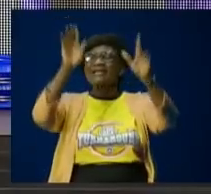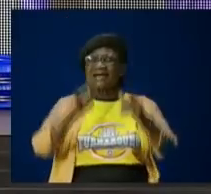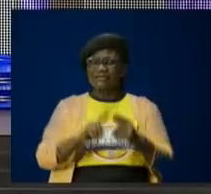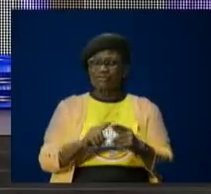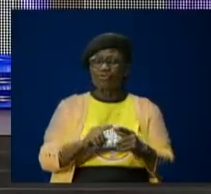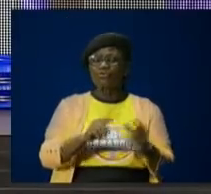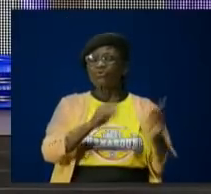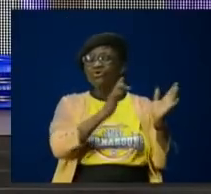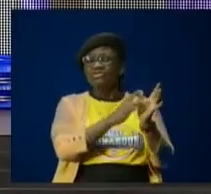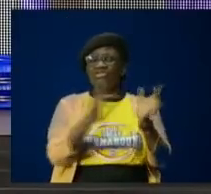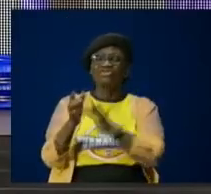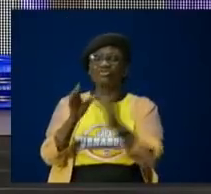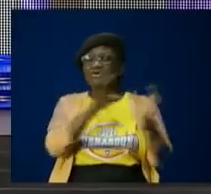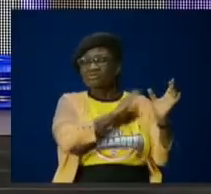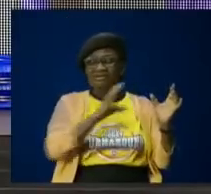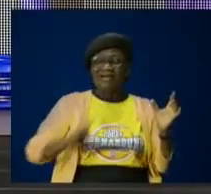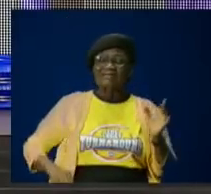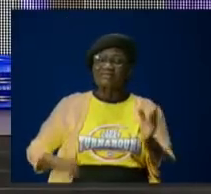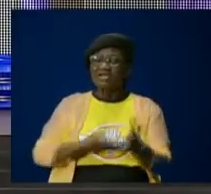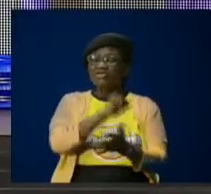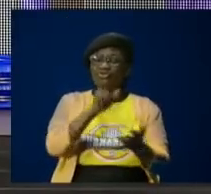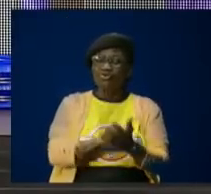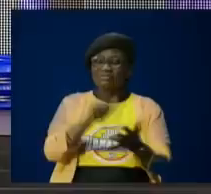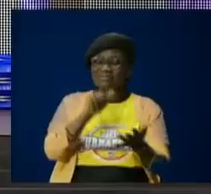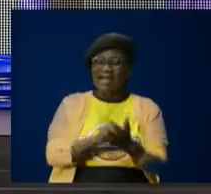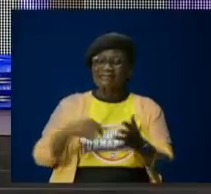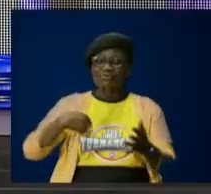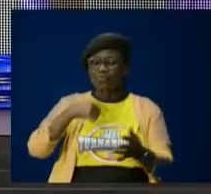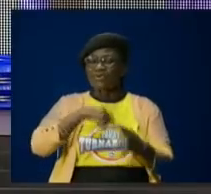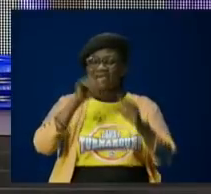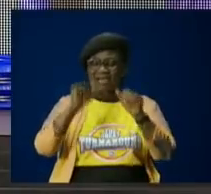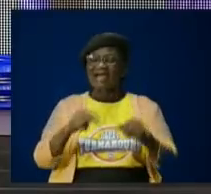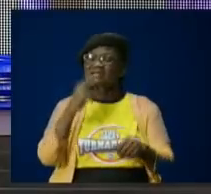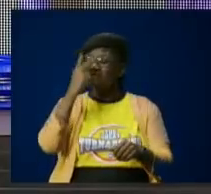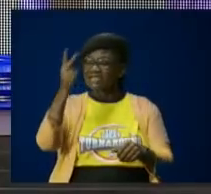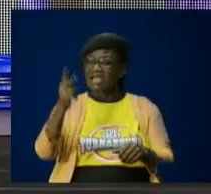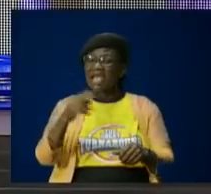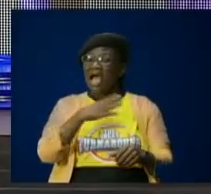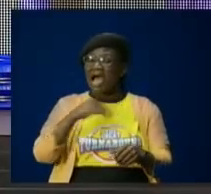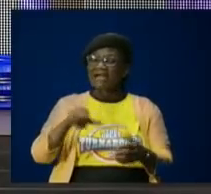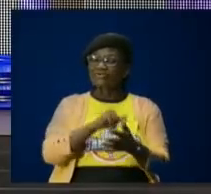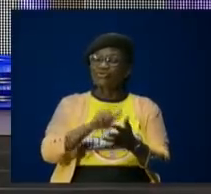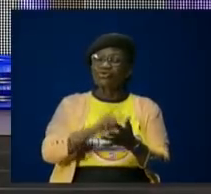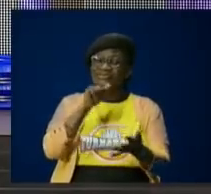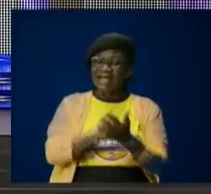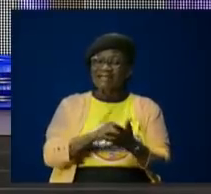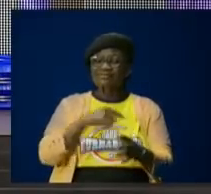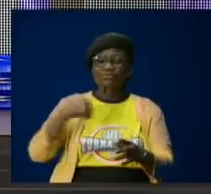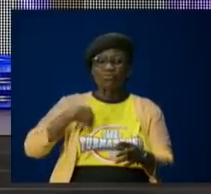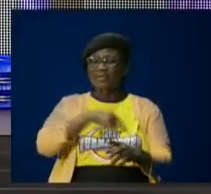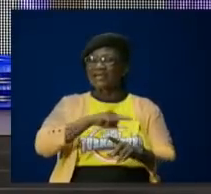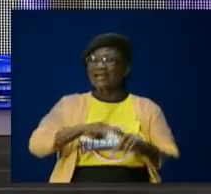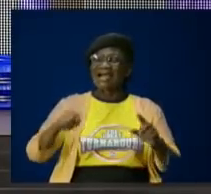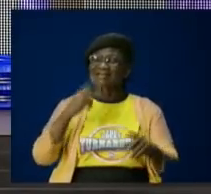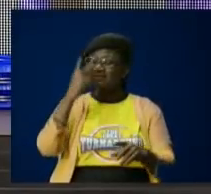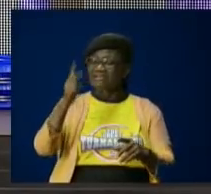see and those we cannot see. Pray for them, even as I begin to count.